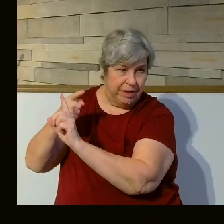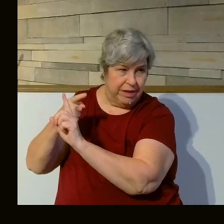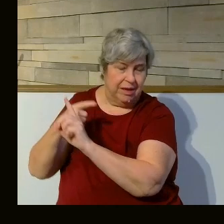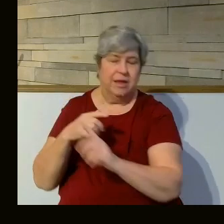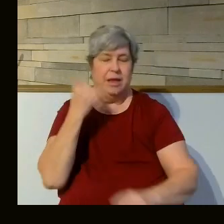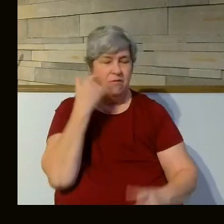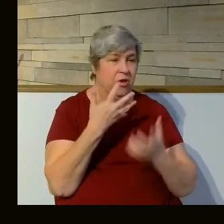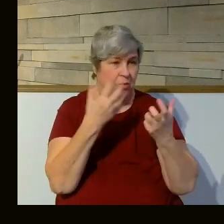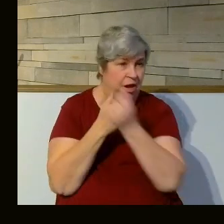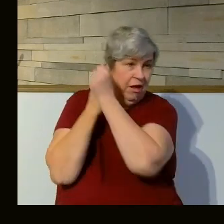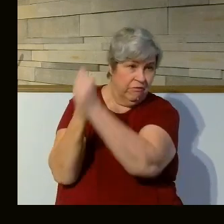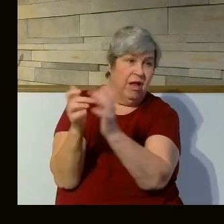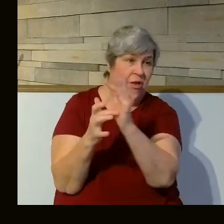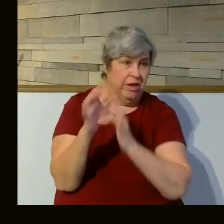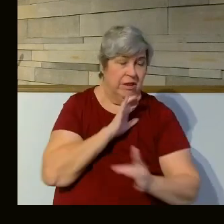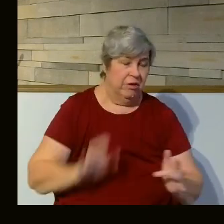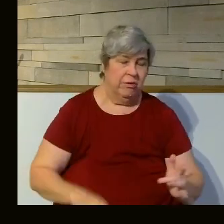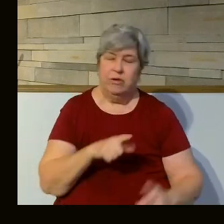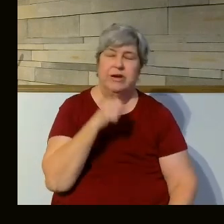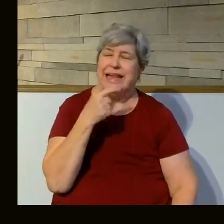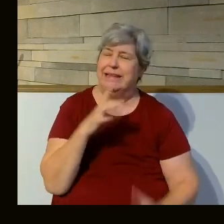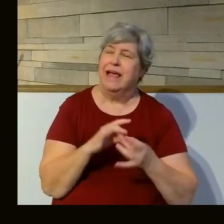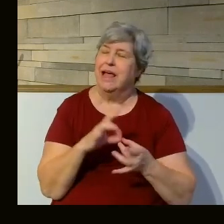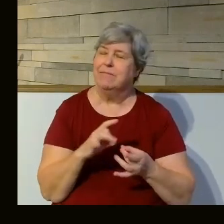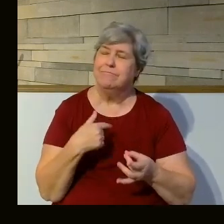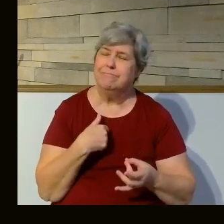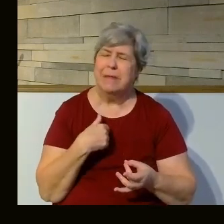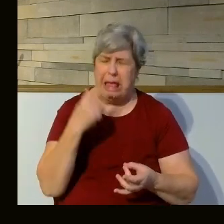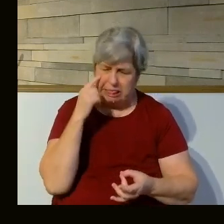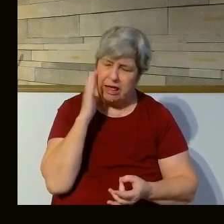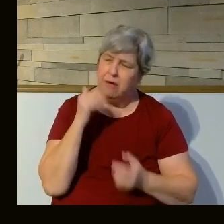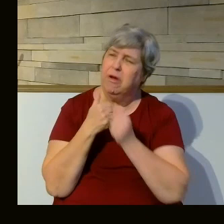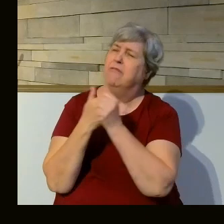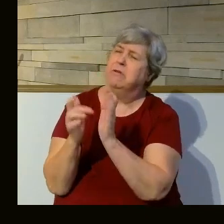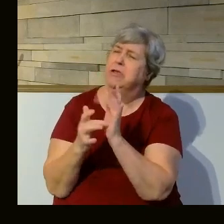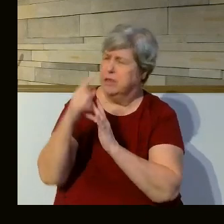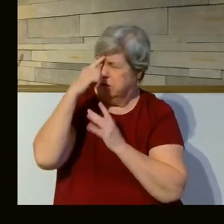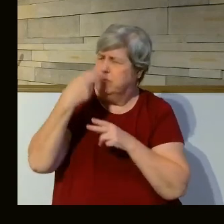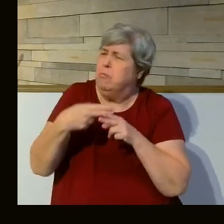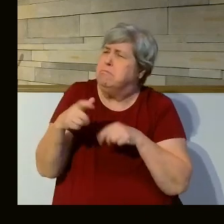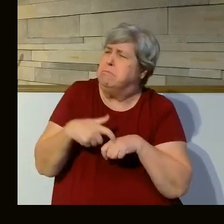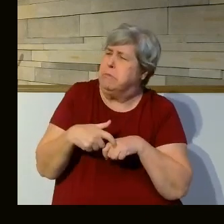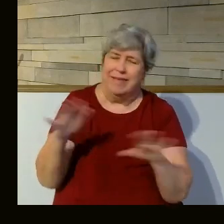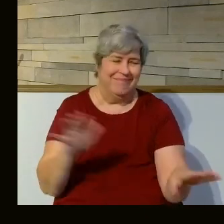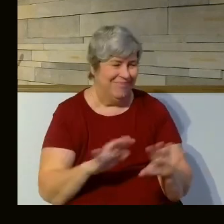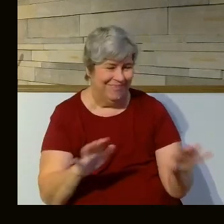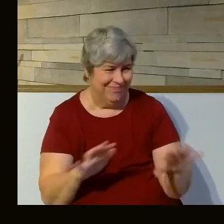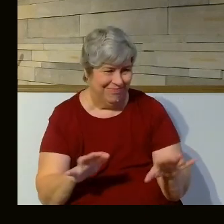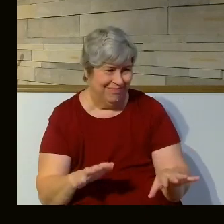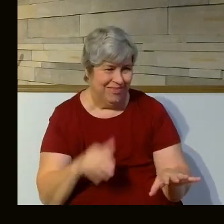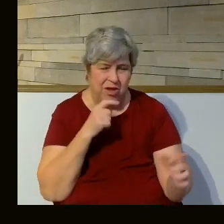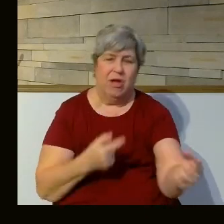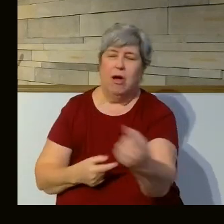Discipleship, if you're going to follow after Jesus Christ, you're not saying, you know what, I think I'll follow Jesus for a while. No, that's not it. You don't